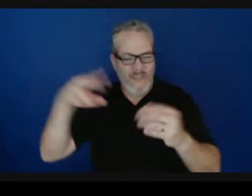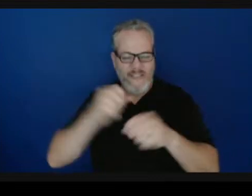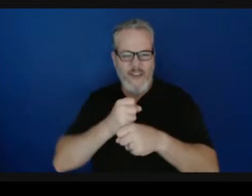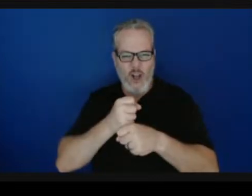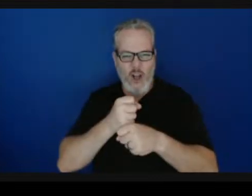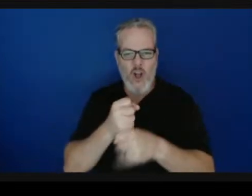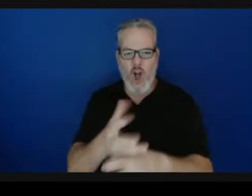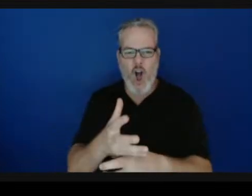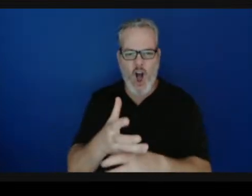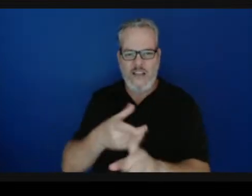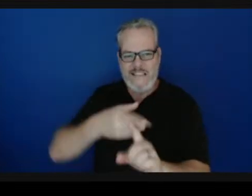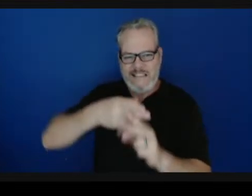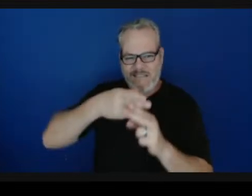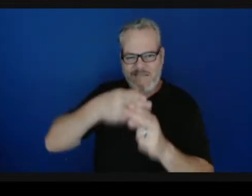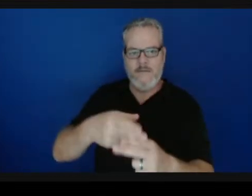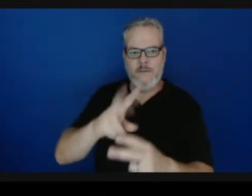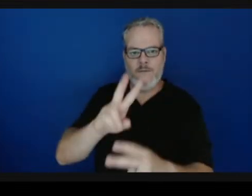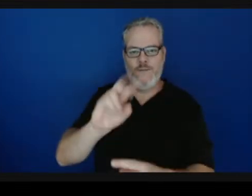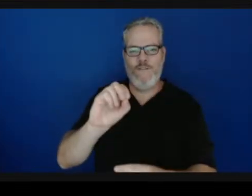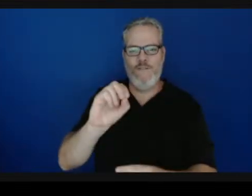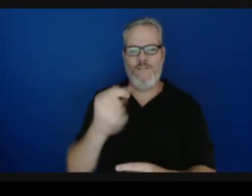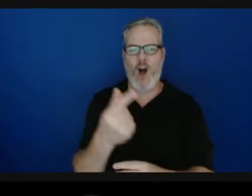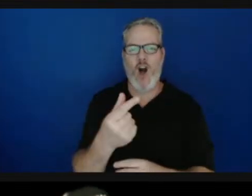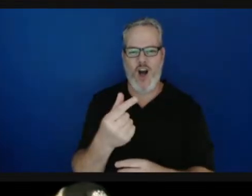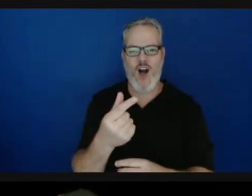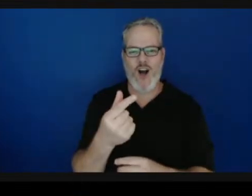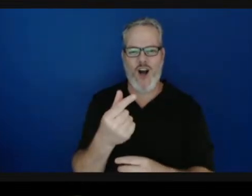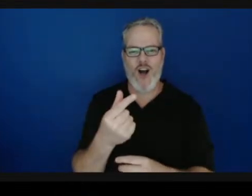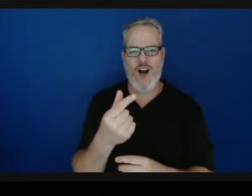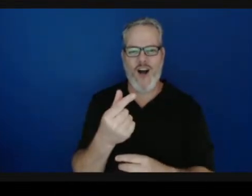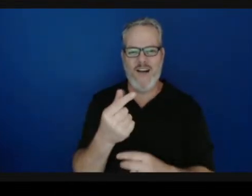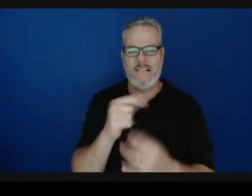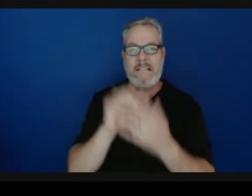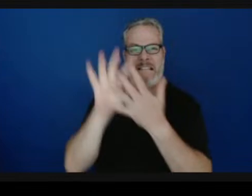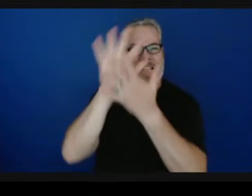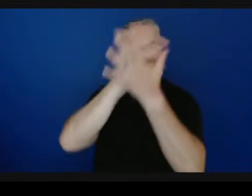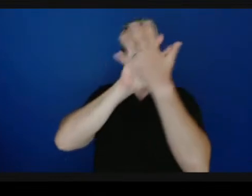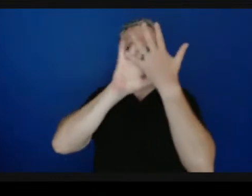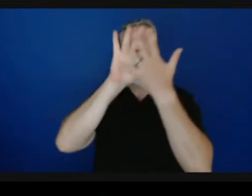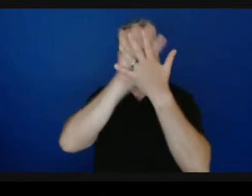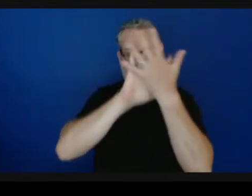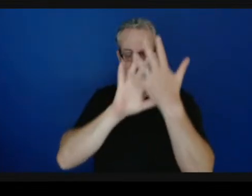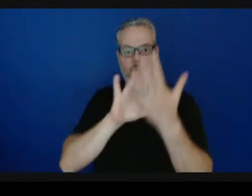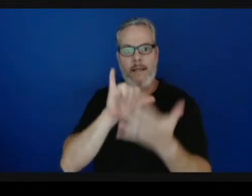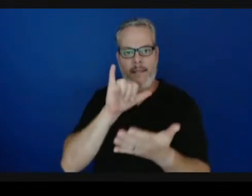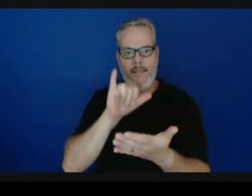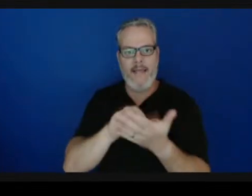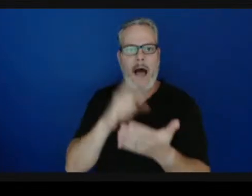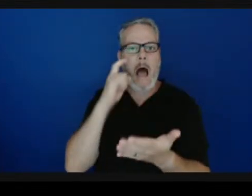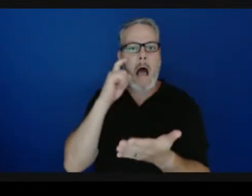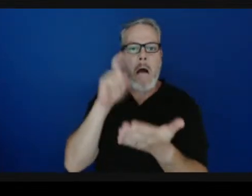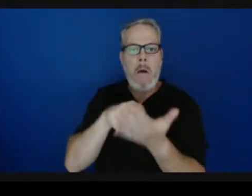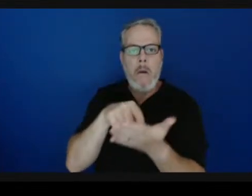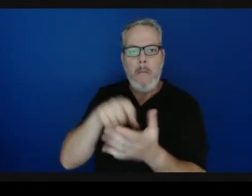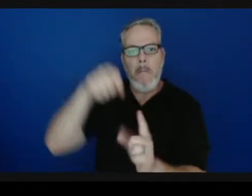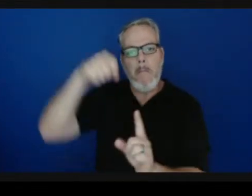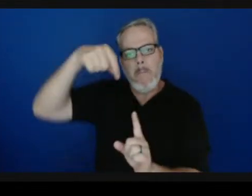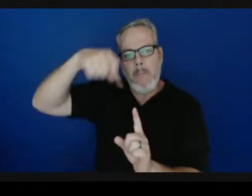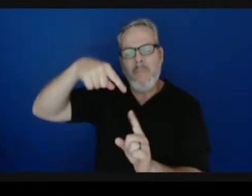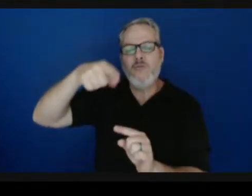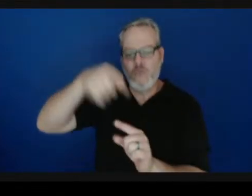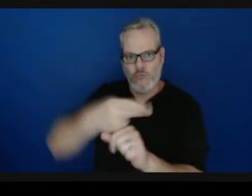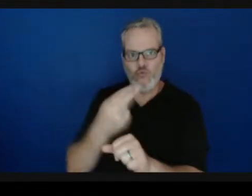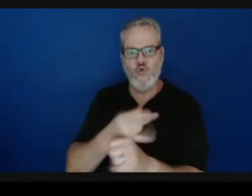particulate VOG start forming in that gas cloud. And that can be detected by these citizen science monitors a little further